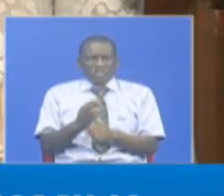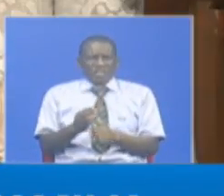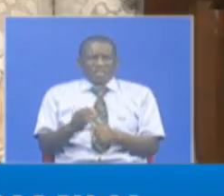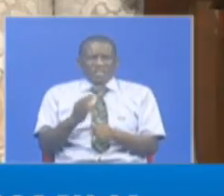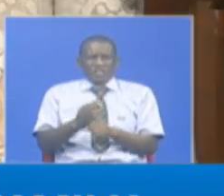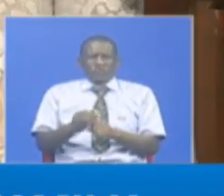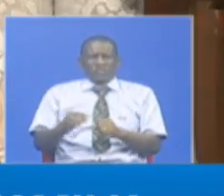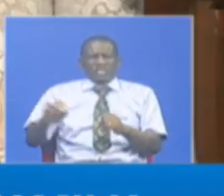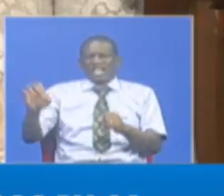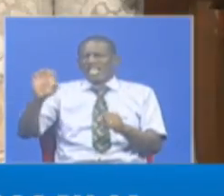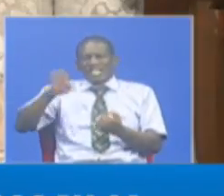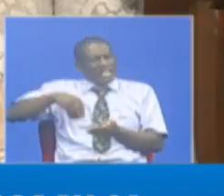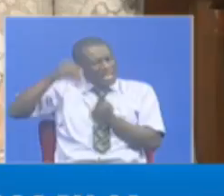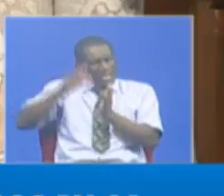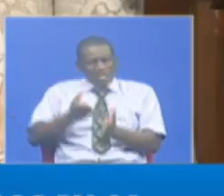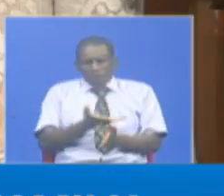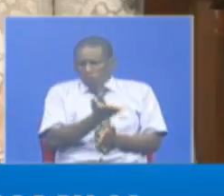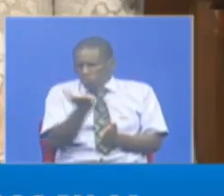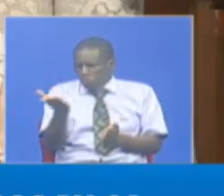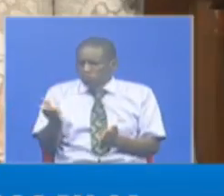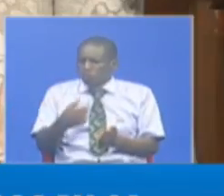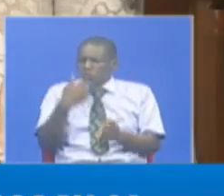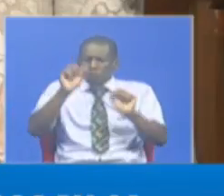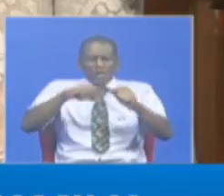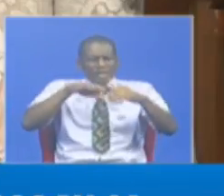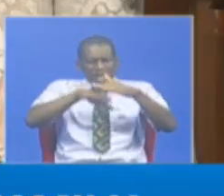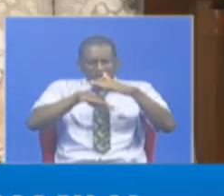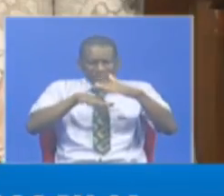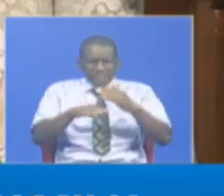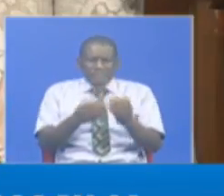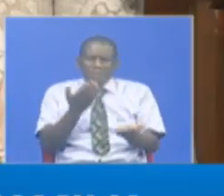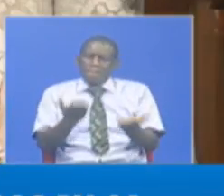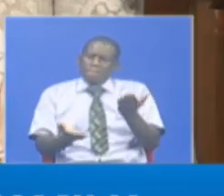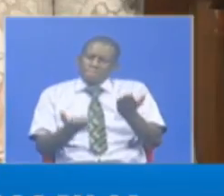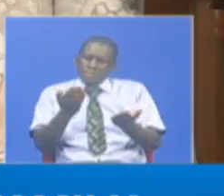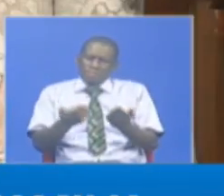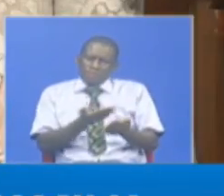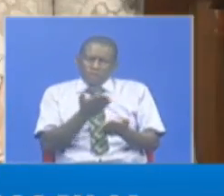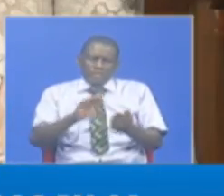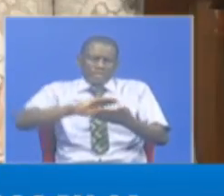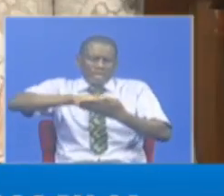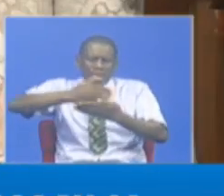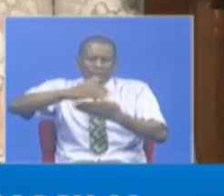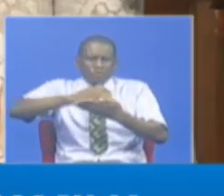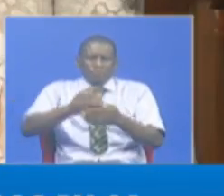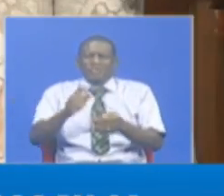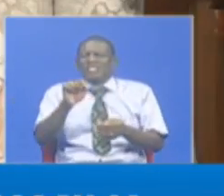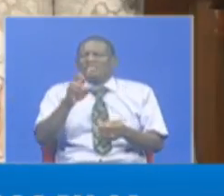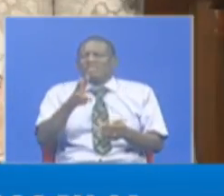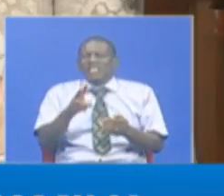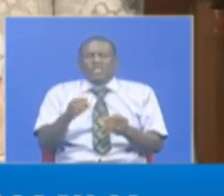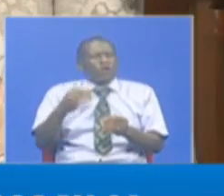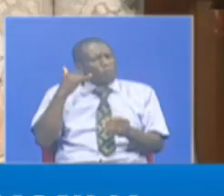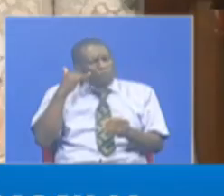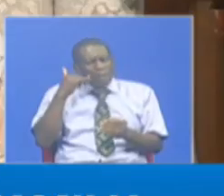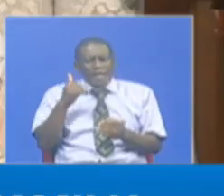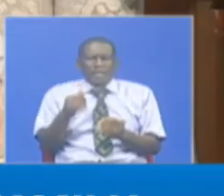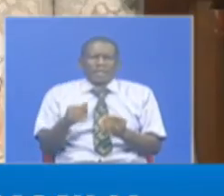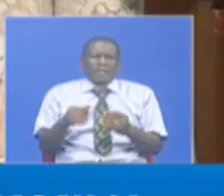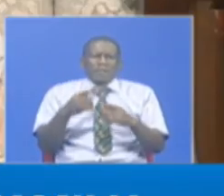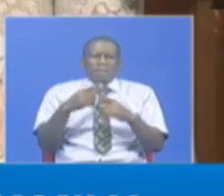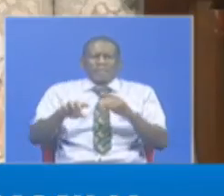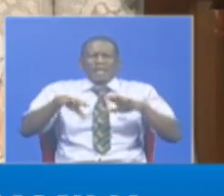digital learning for those who are able to access maybe the laptop, the TV, the mobile, but